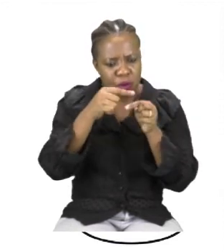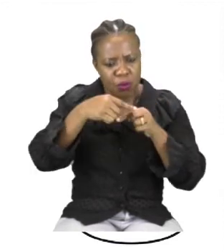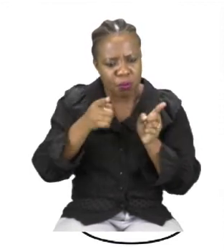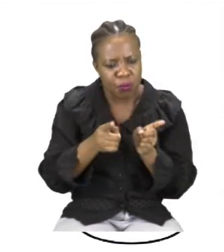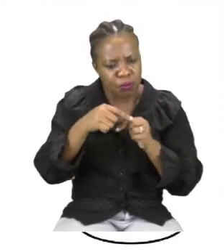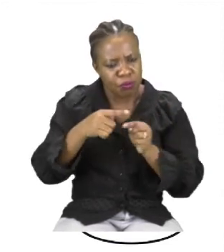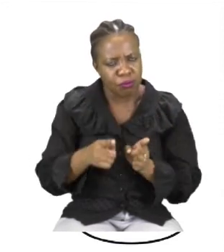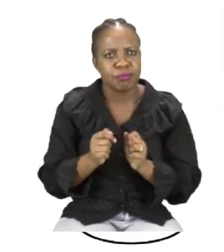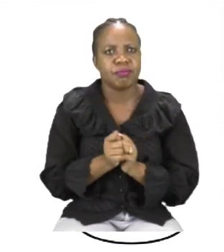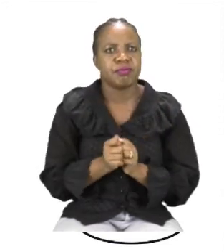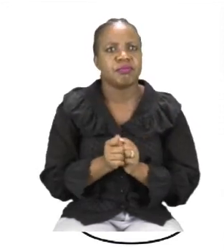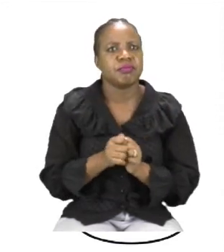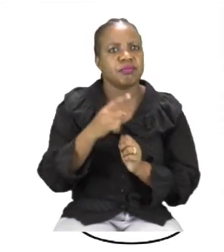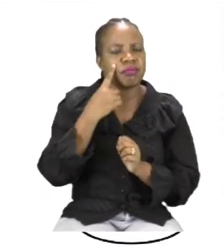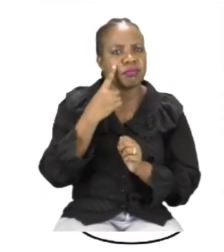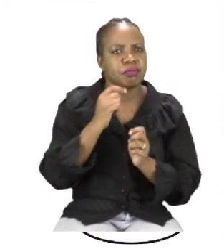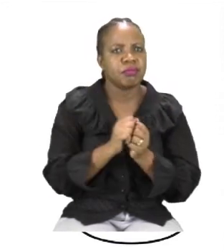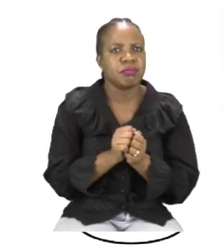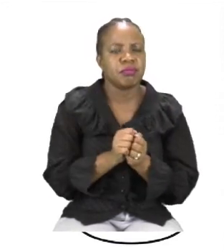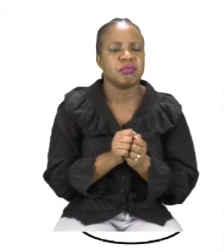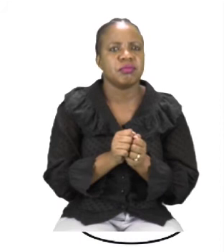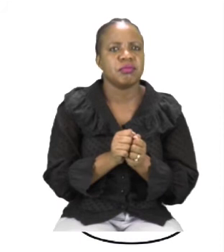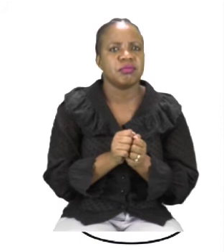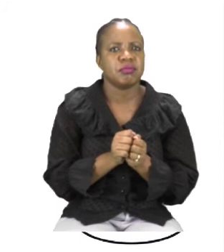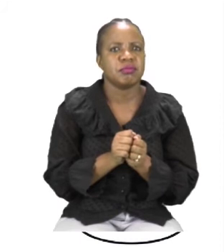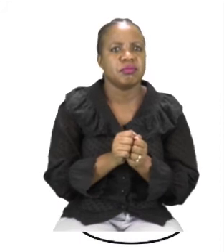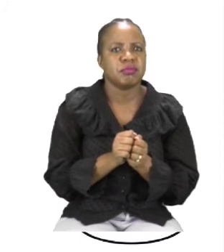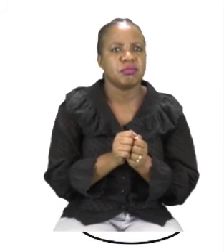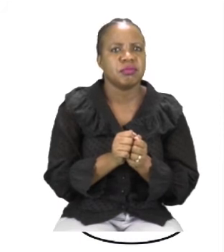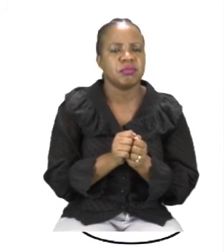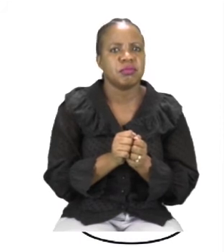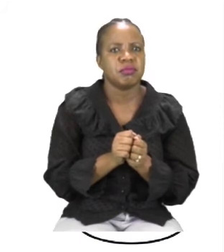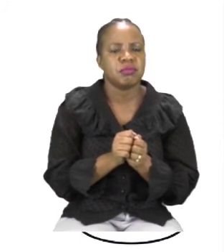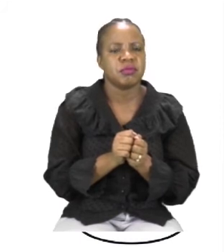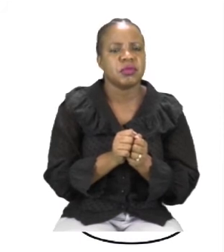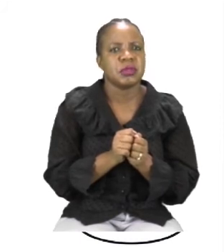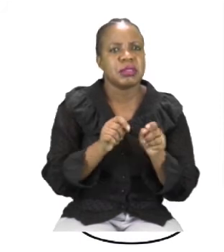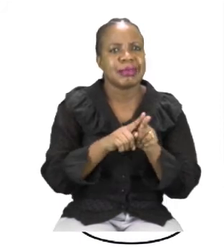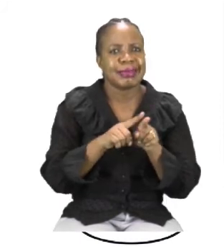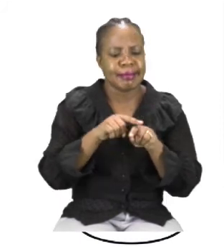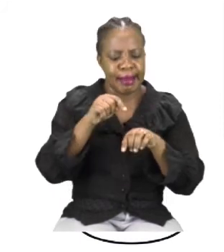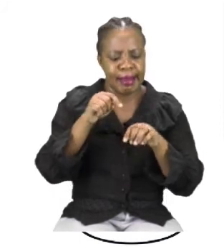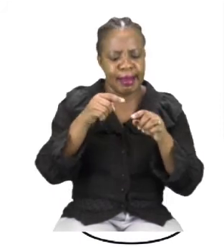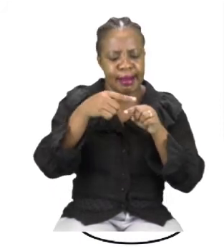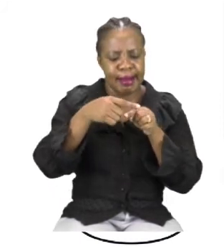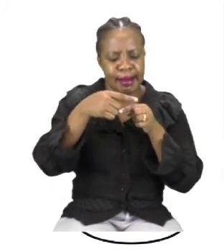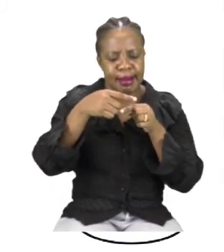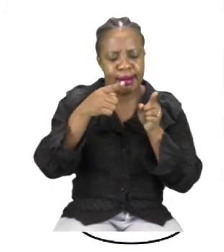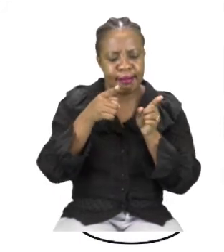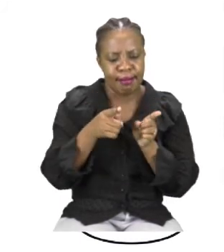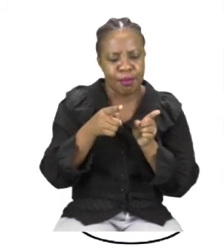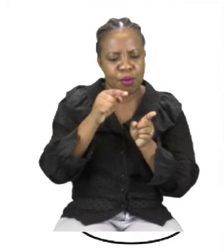can also see that we have the die. When it's one, we call it a